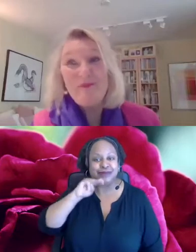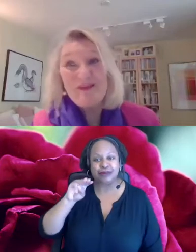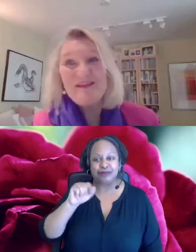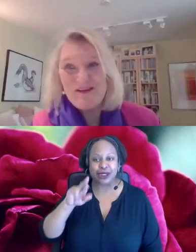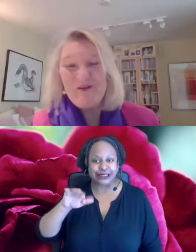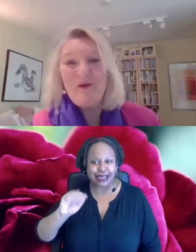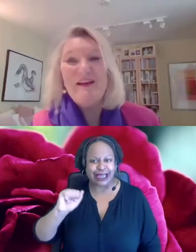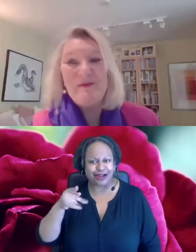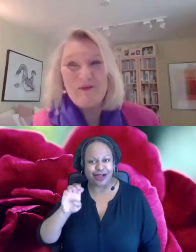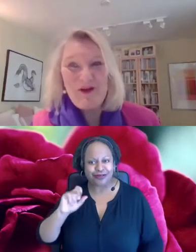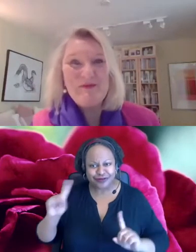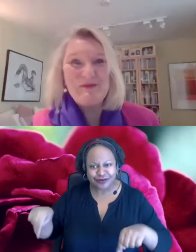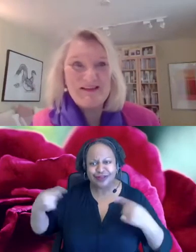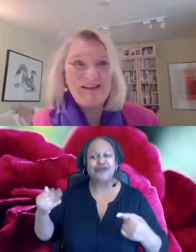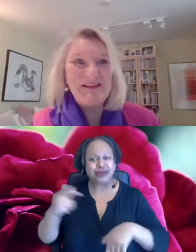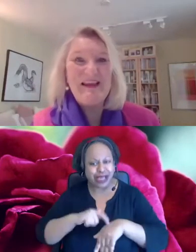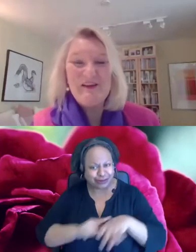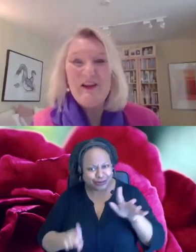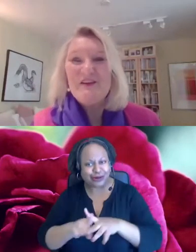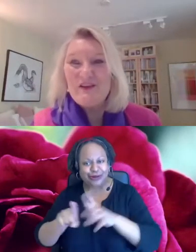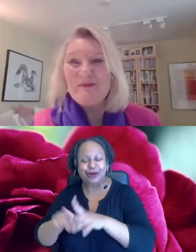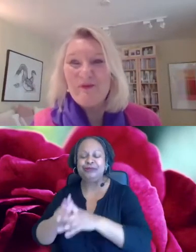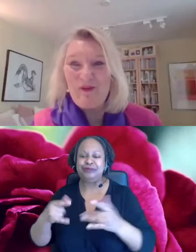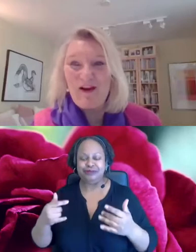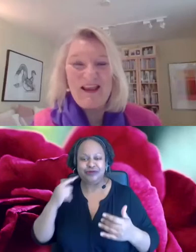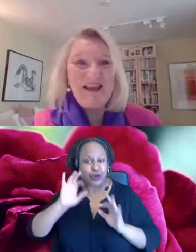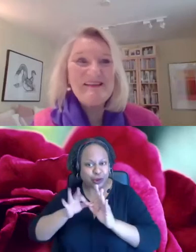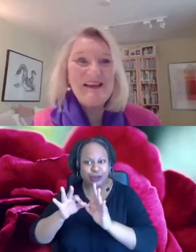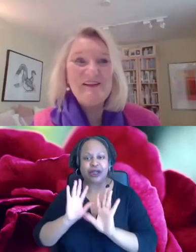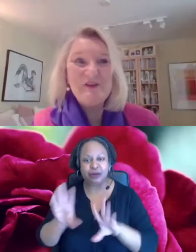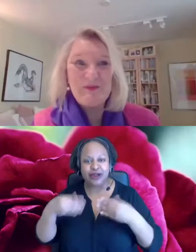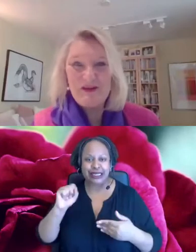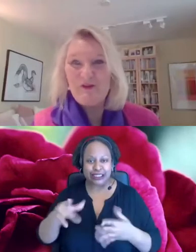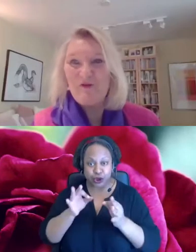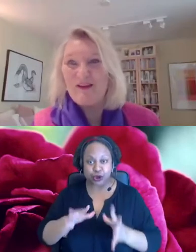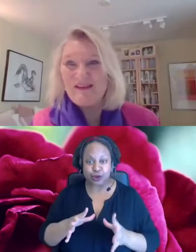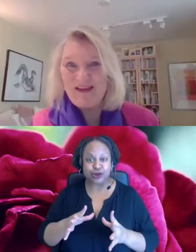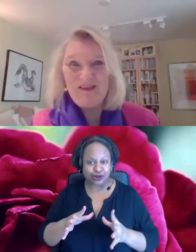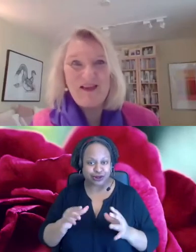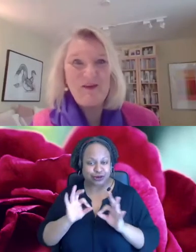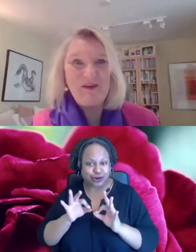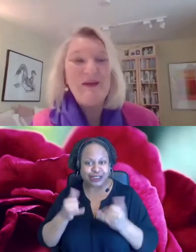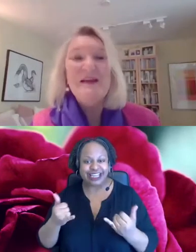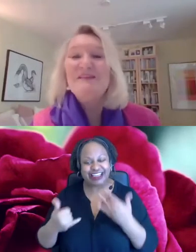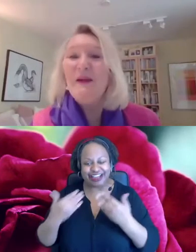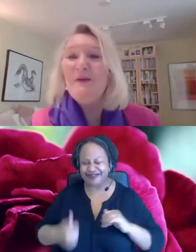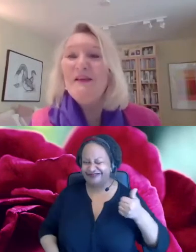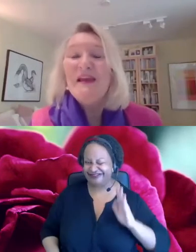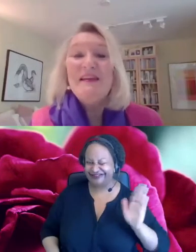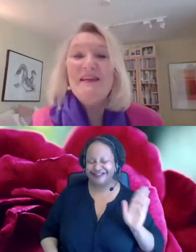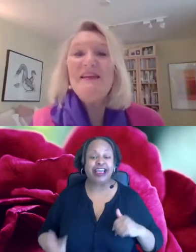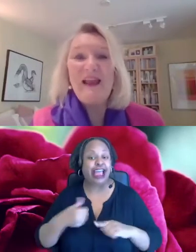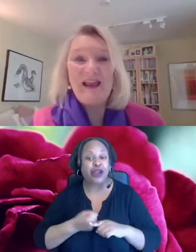been with us quite a number of times recently, and she's providing ASL interpretation for us today. Thank you. So